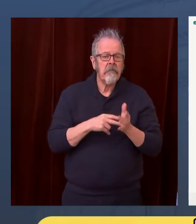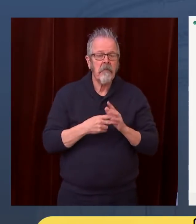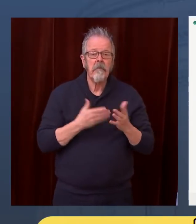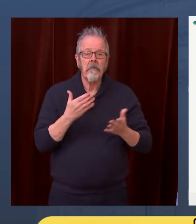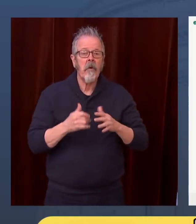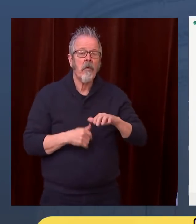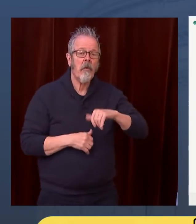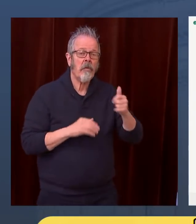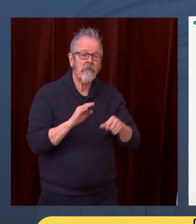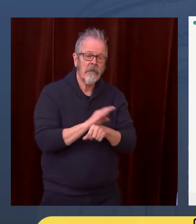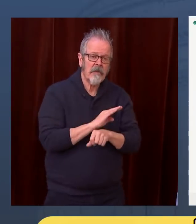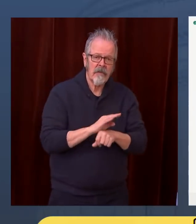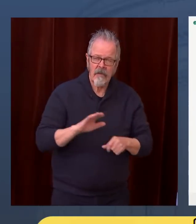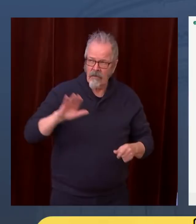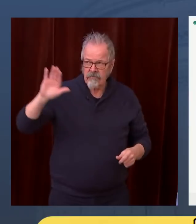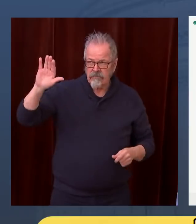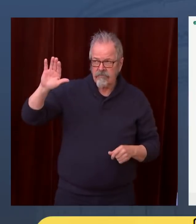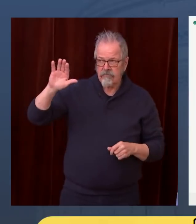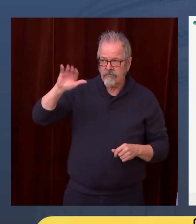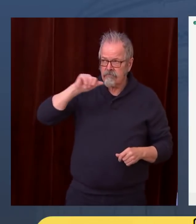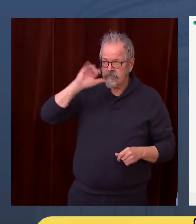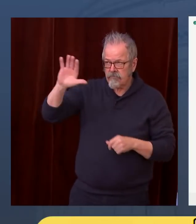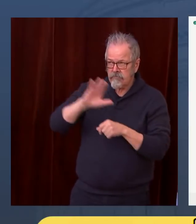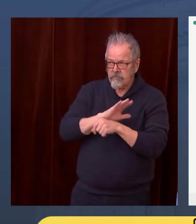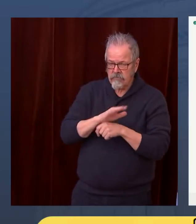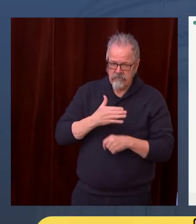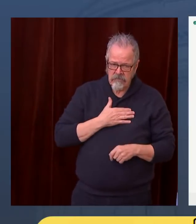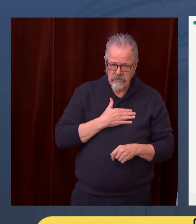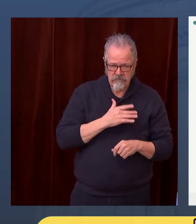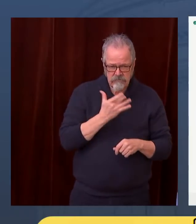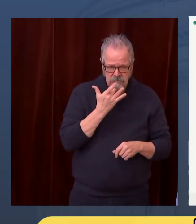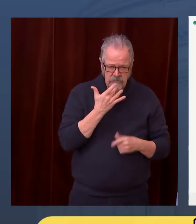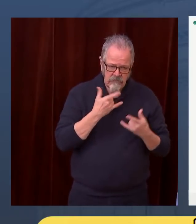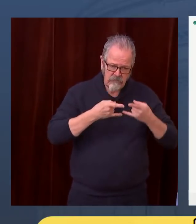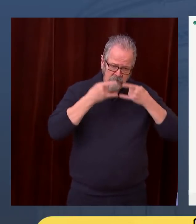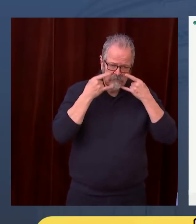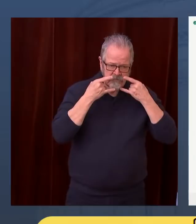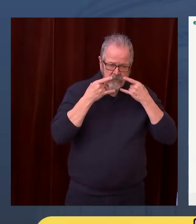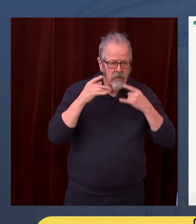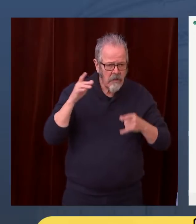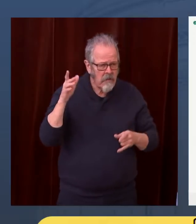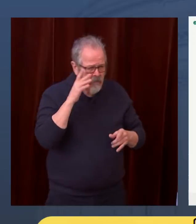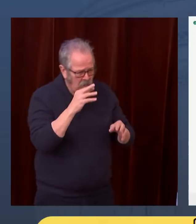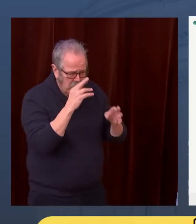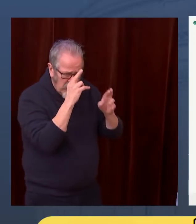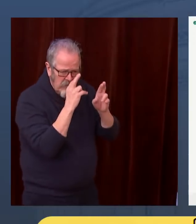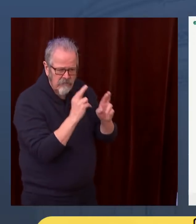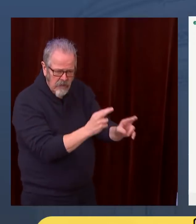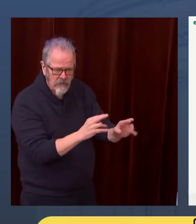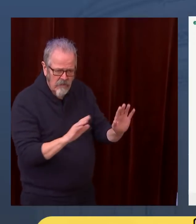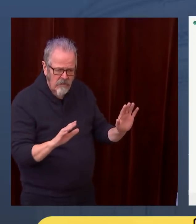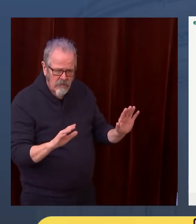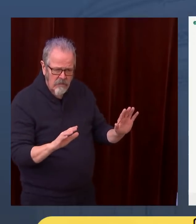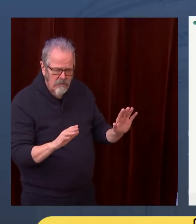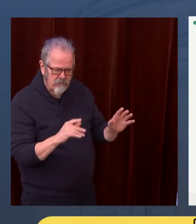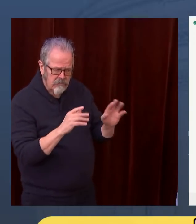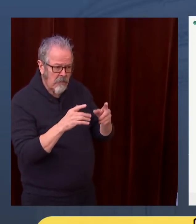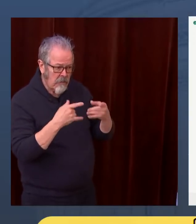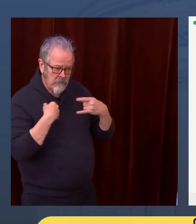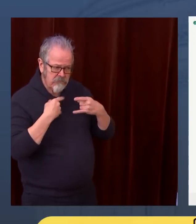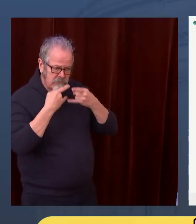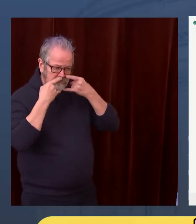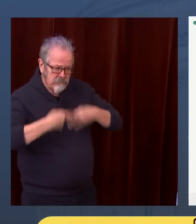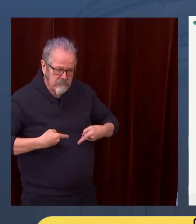business may not decide to have an individual requirement in their community and or in